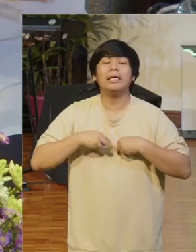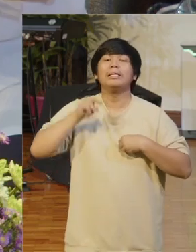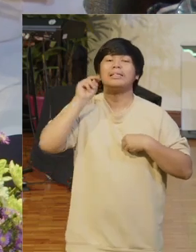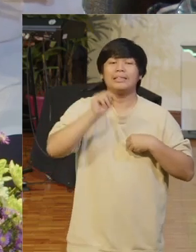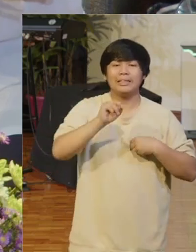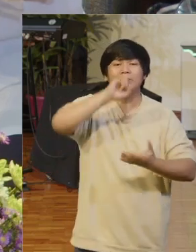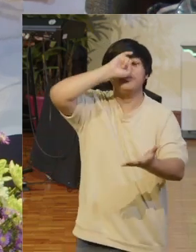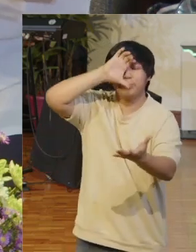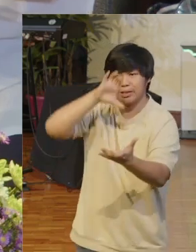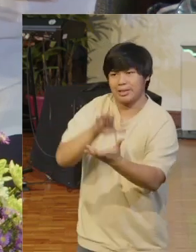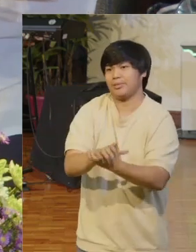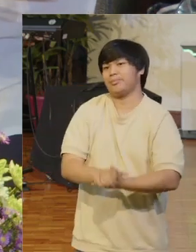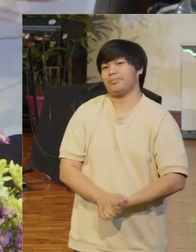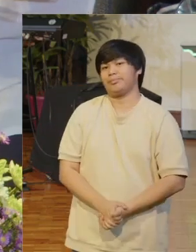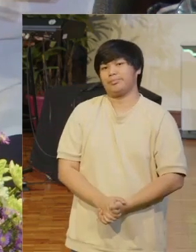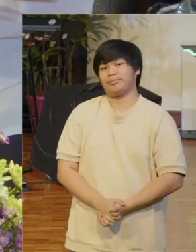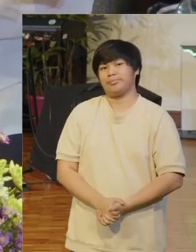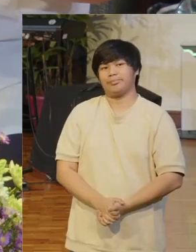rin? Yes.